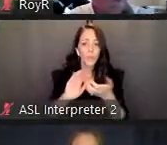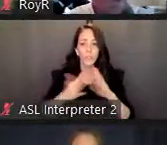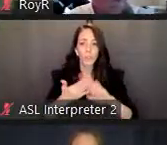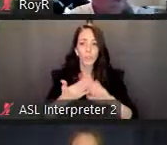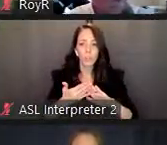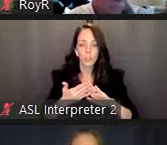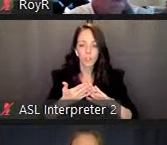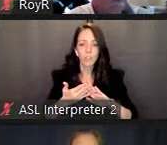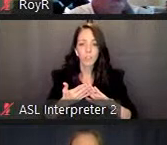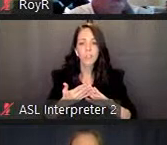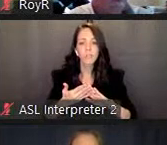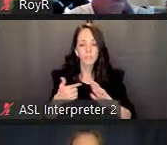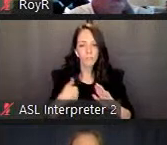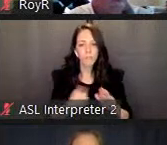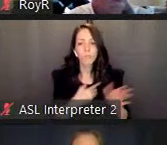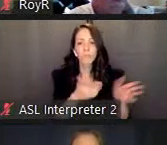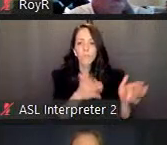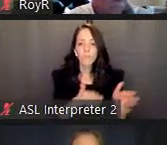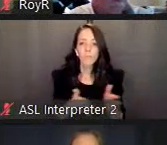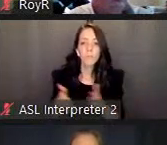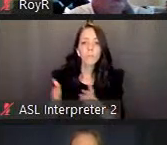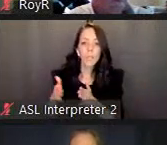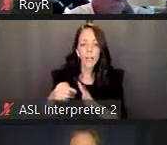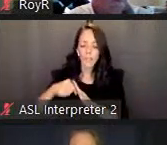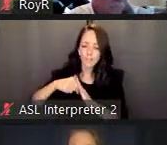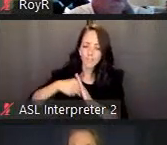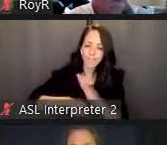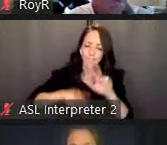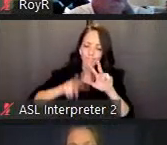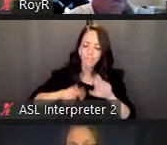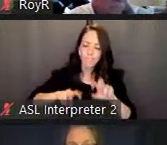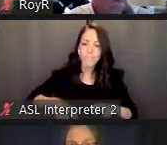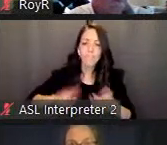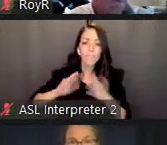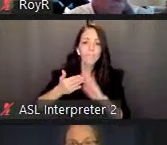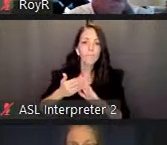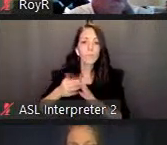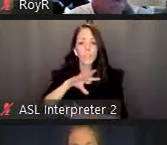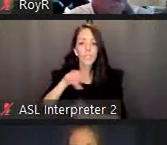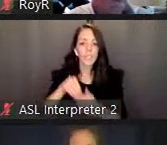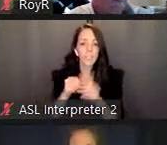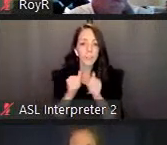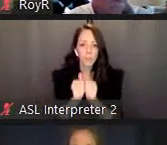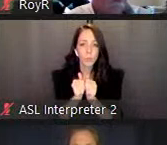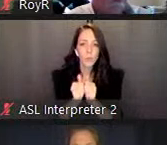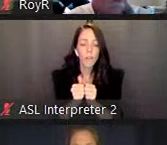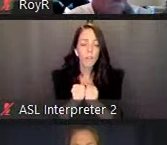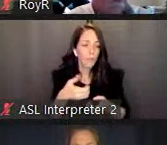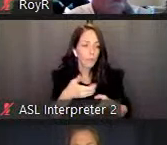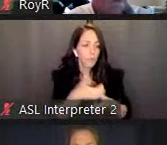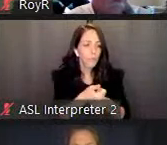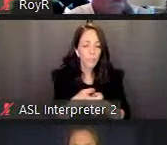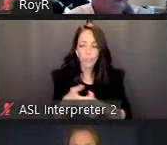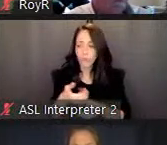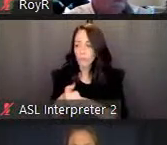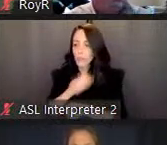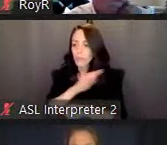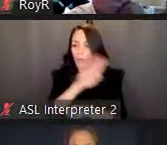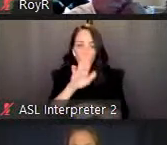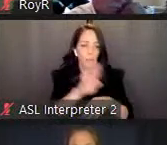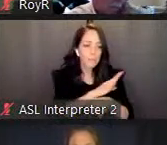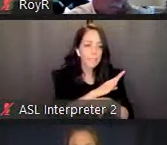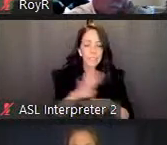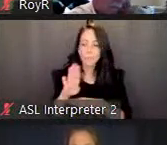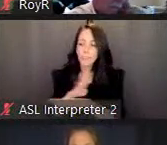do comprehensive community engagement together with trusted community-based organizations, as well as other government entities such